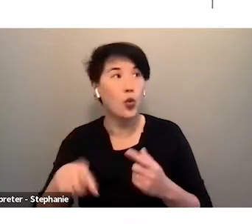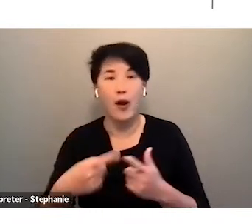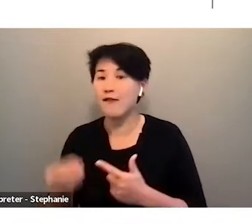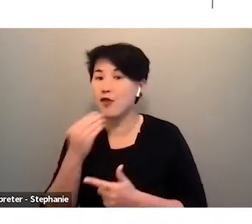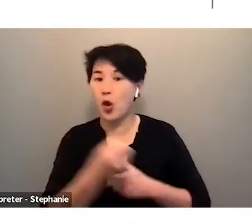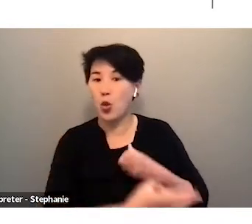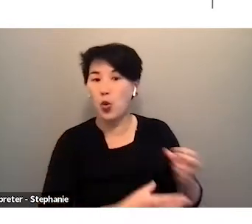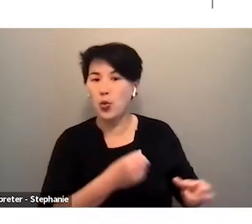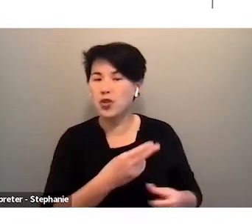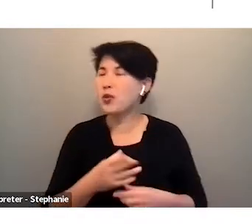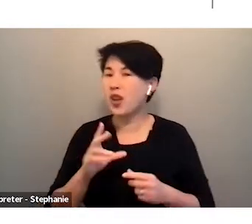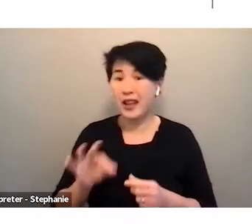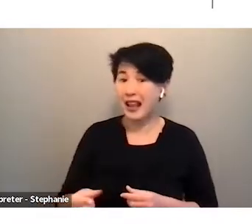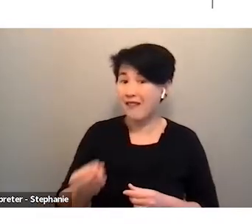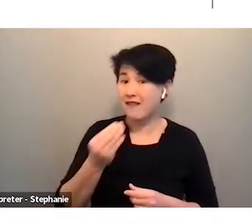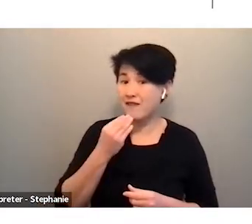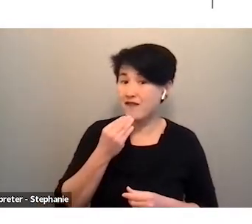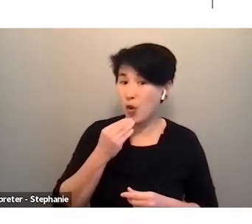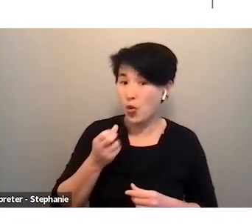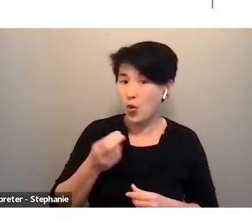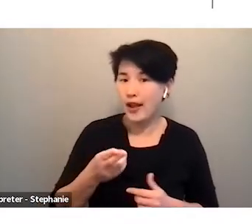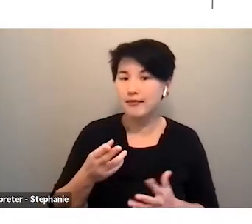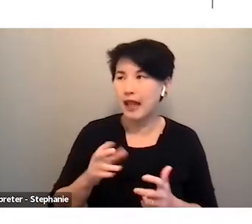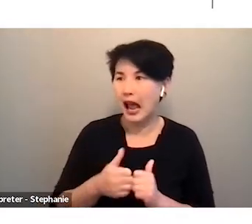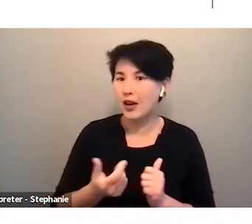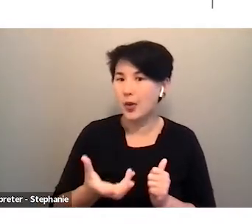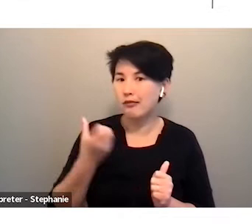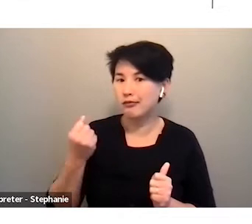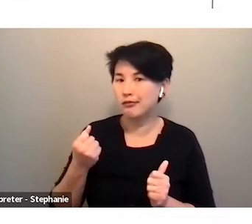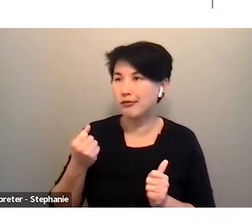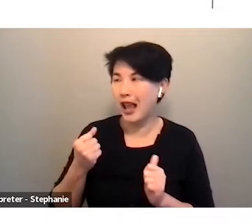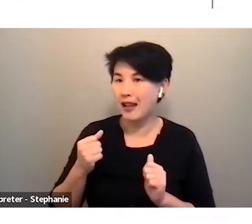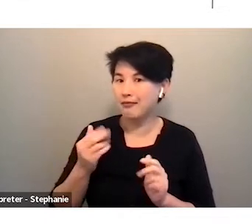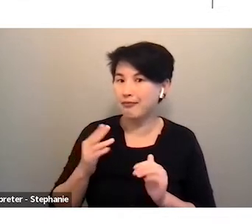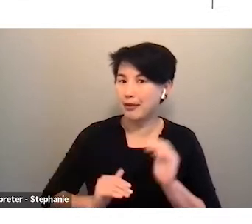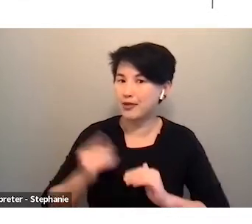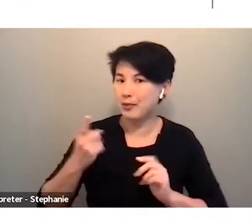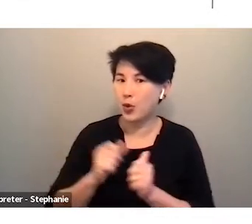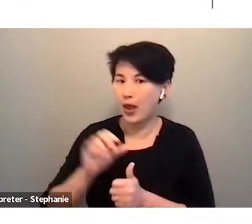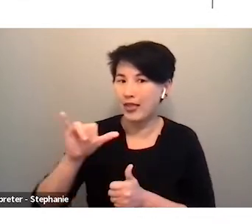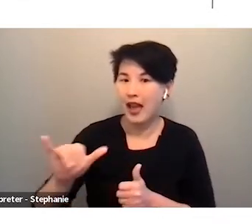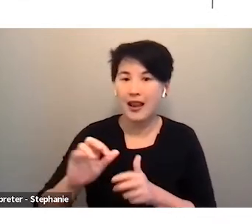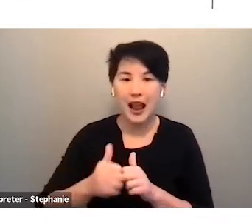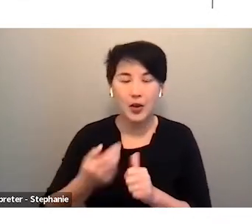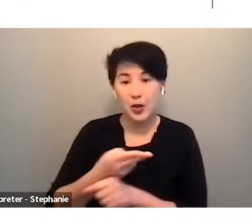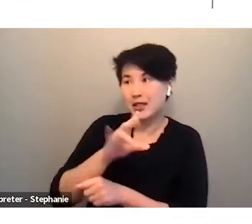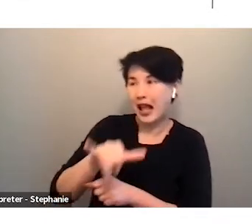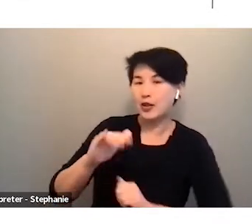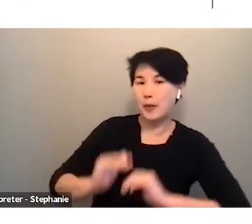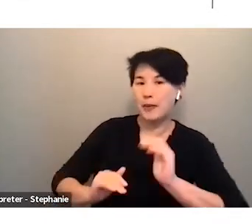this food waste could actually be a resource and allow us to fuel a new kind